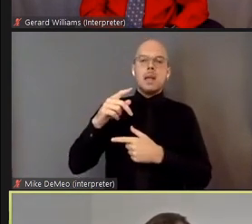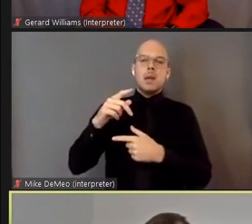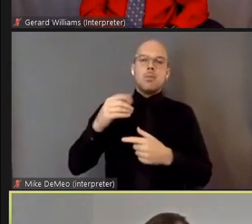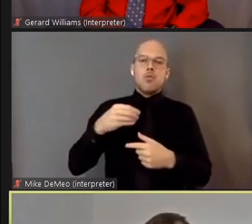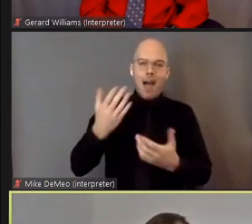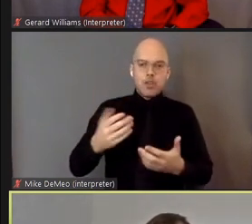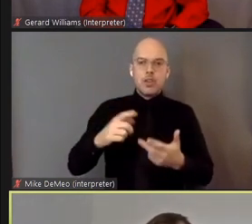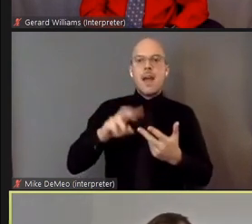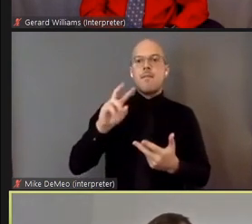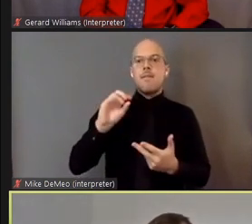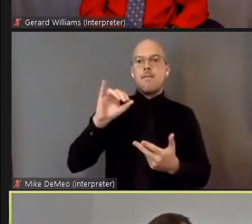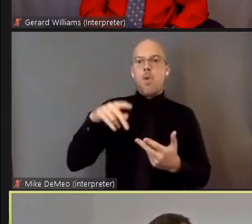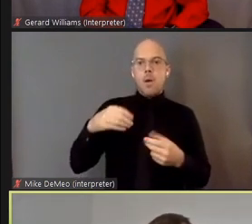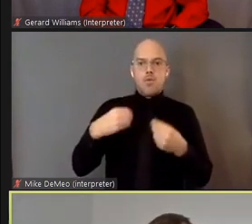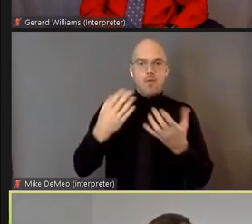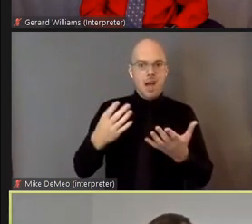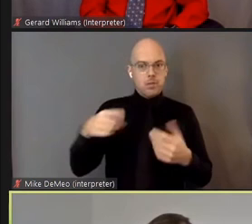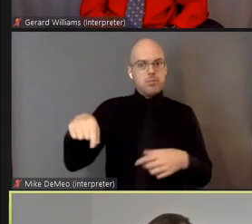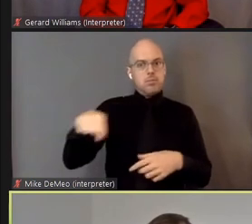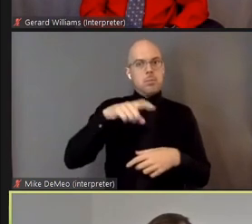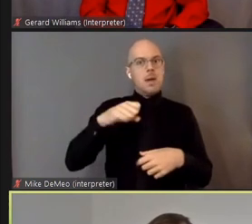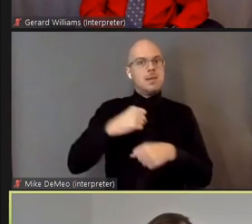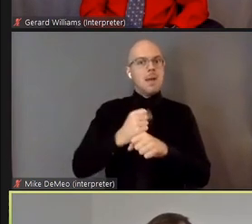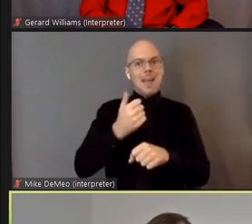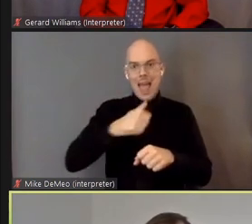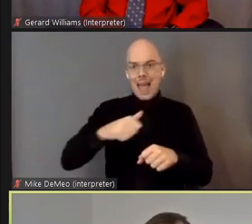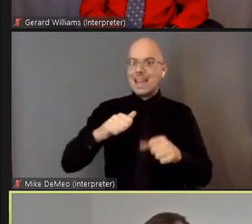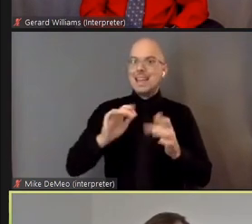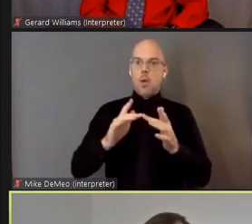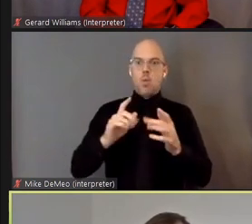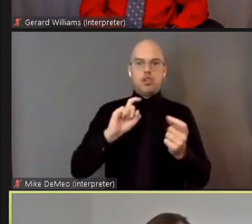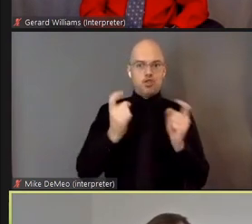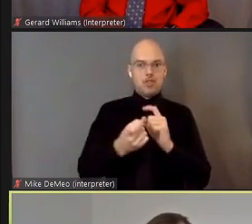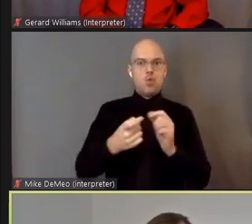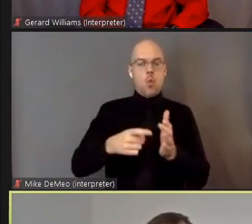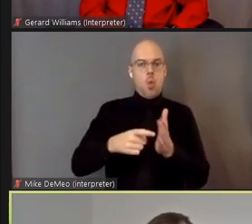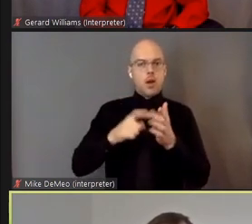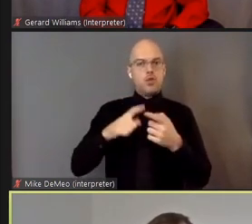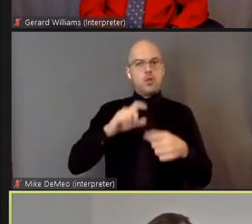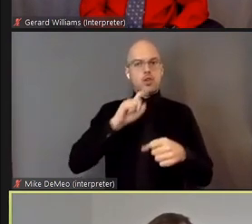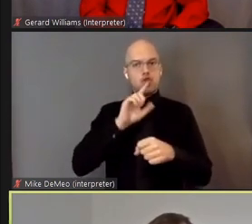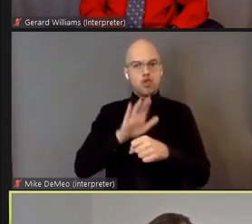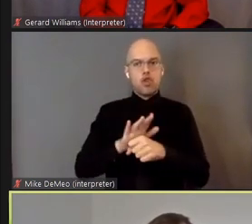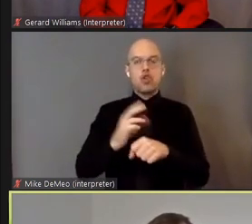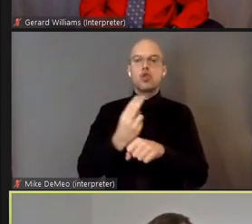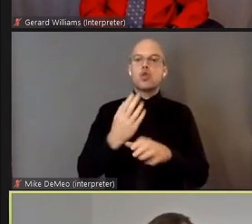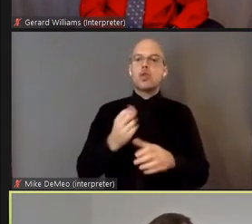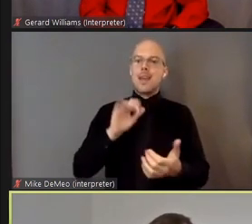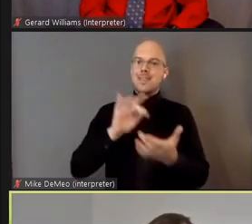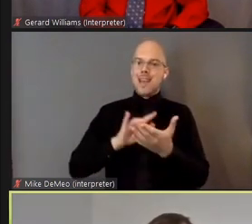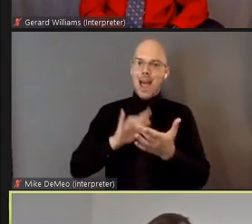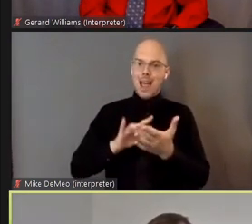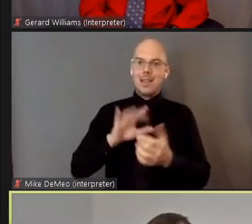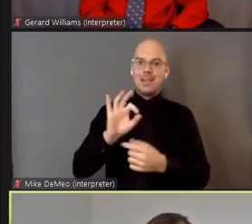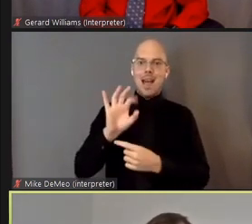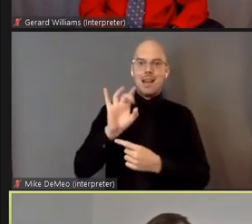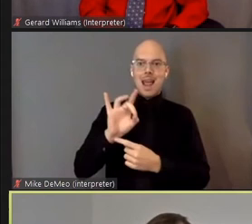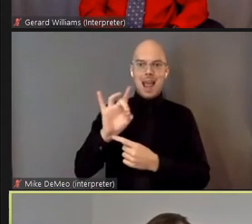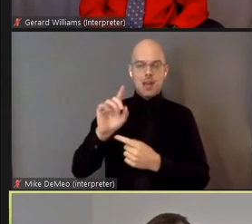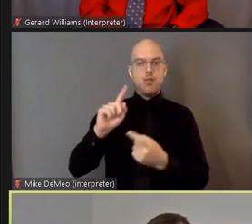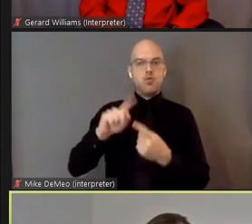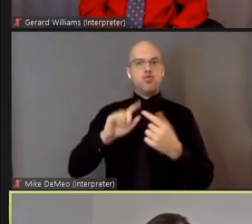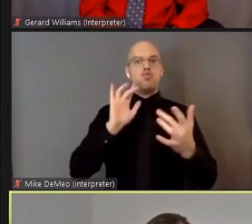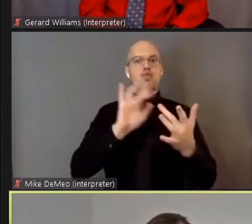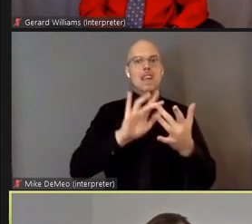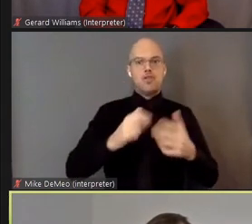VoIP providers to make any network changes necessary to ensure that users can dial 988 to reach